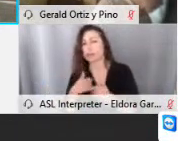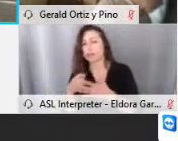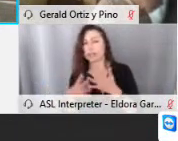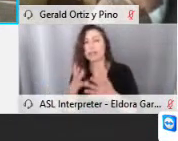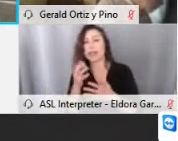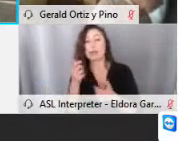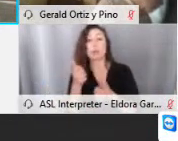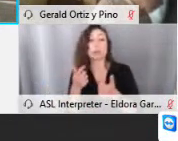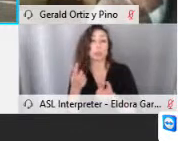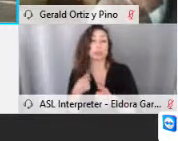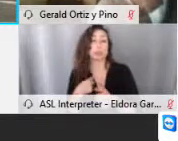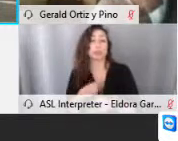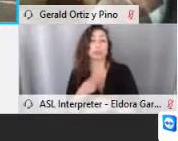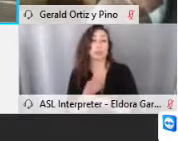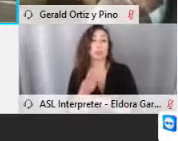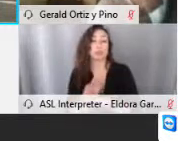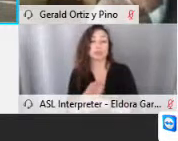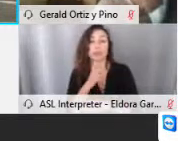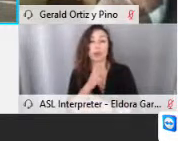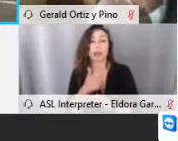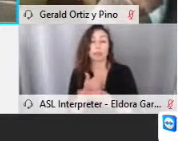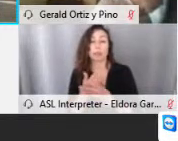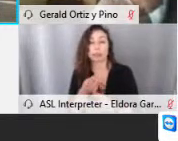we've employed to respond.